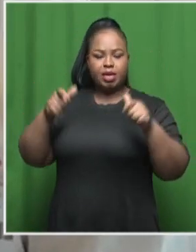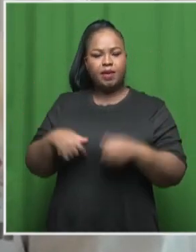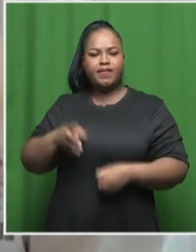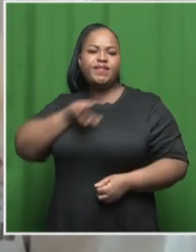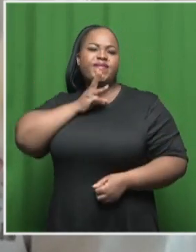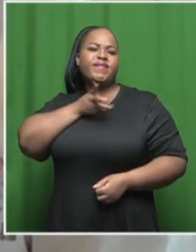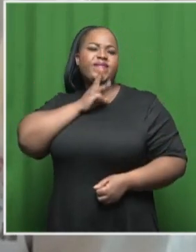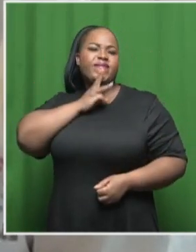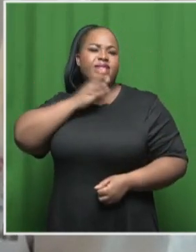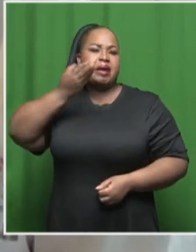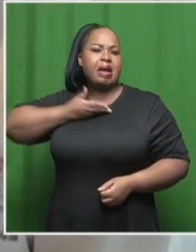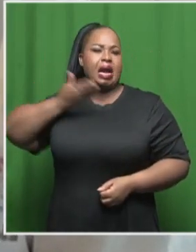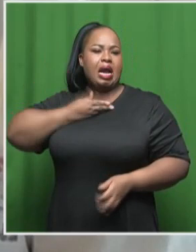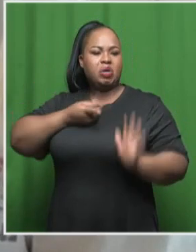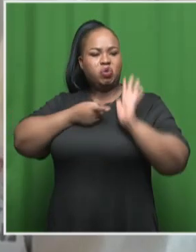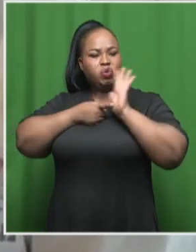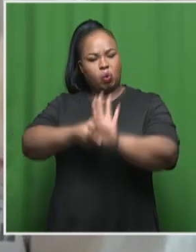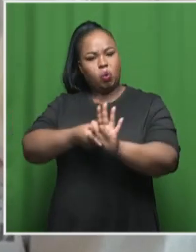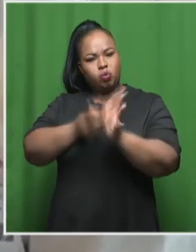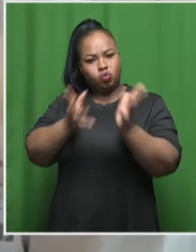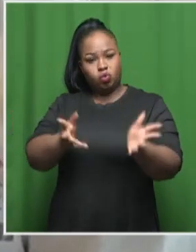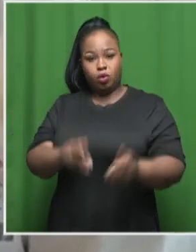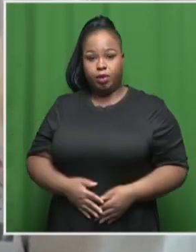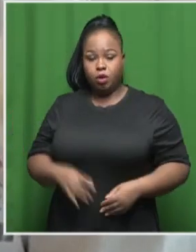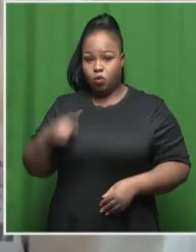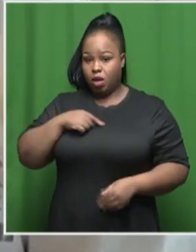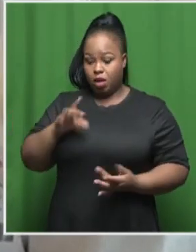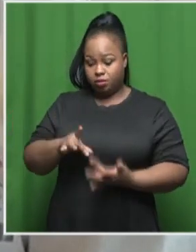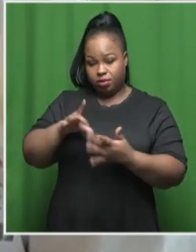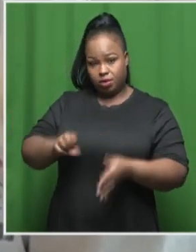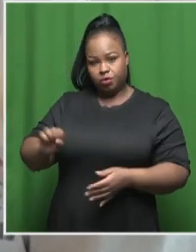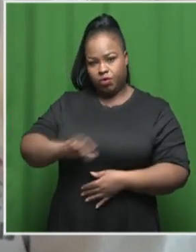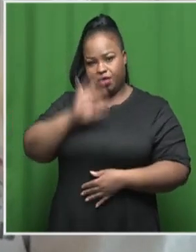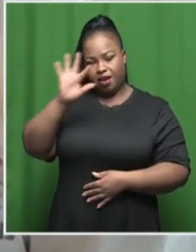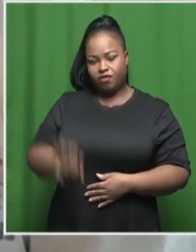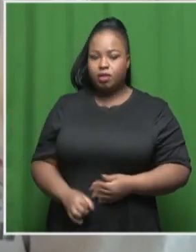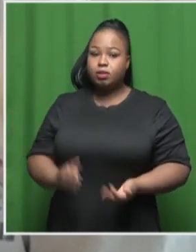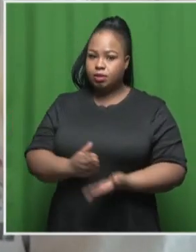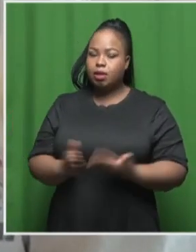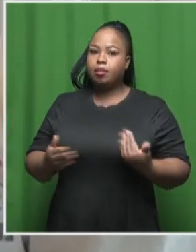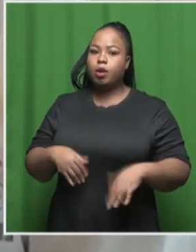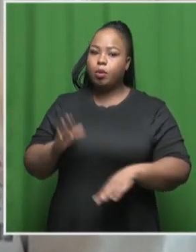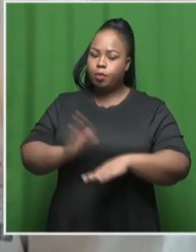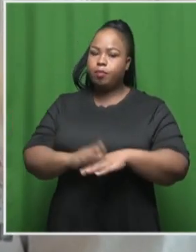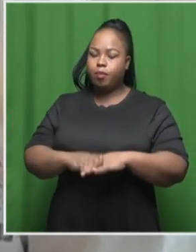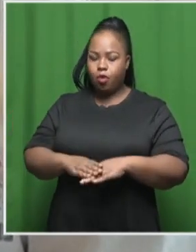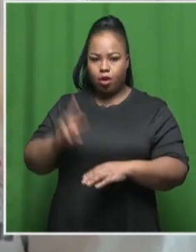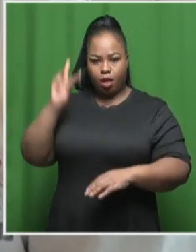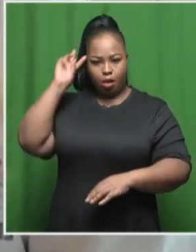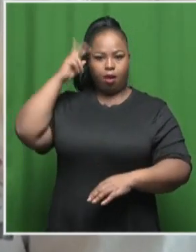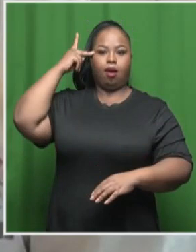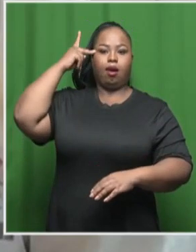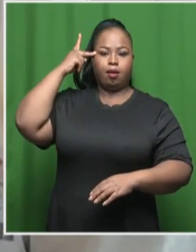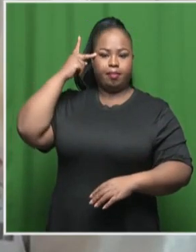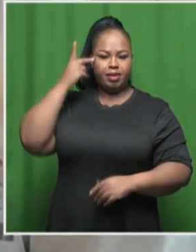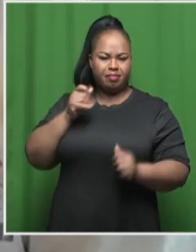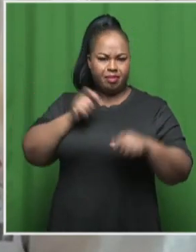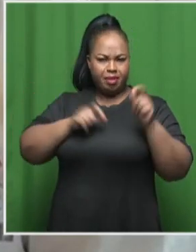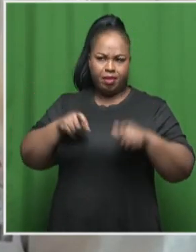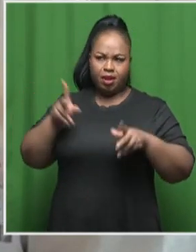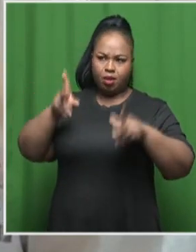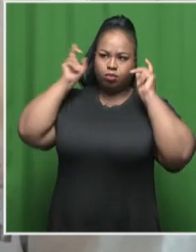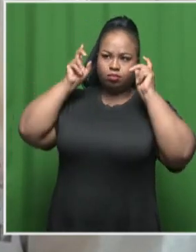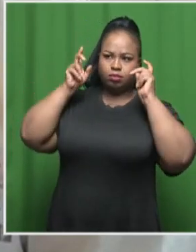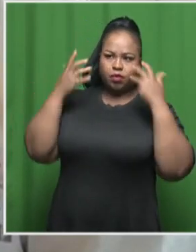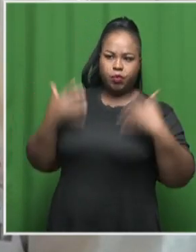visible tattoos. Whereas if, you know, especially in South Africa, there's definitely been a mental shift from the public as well as sort